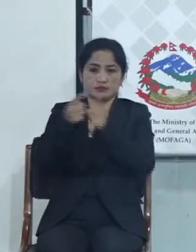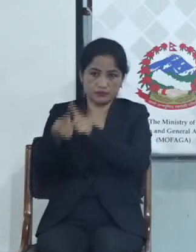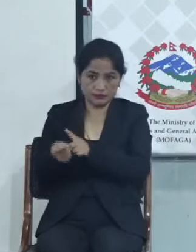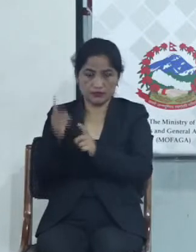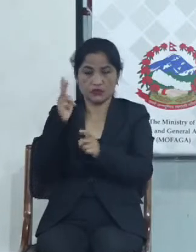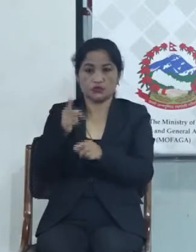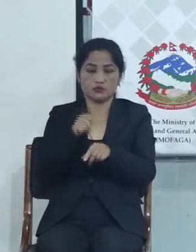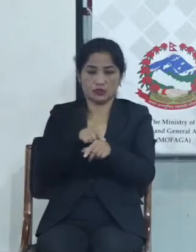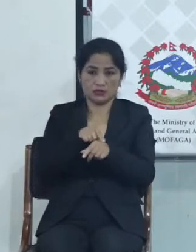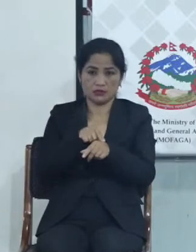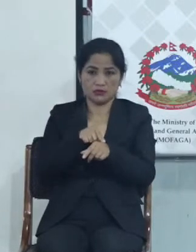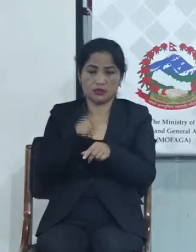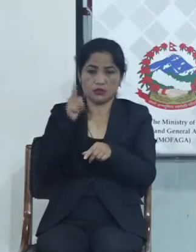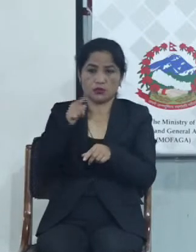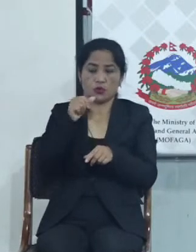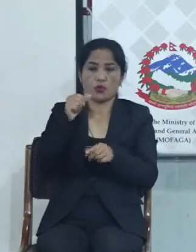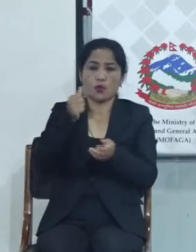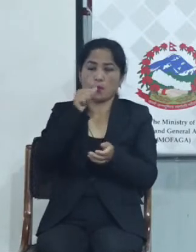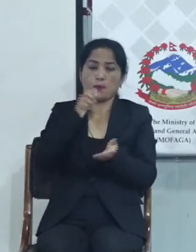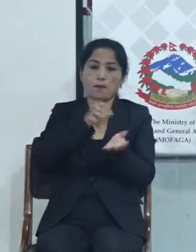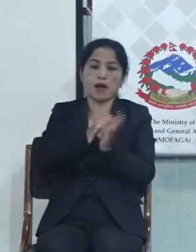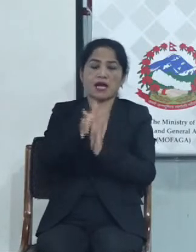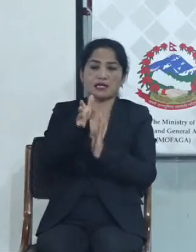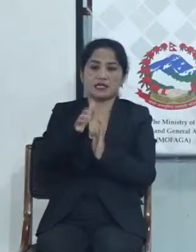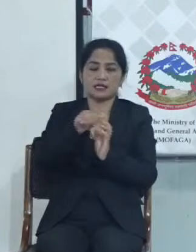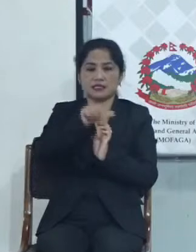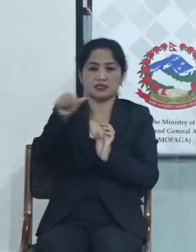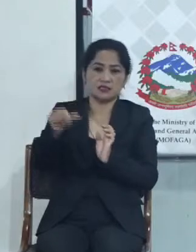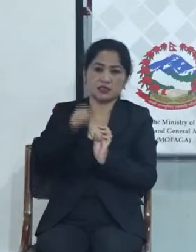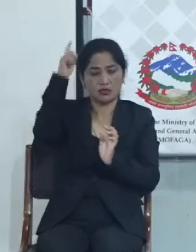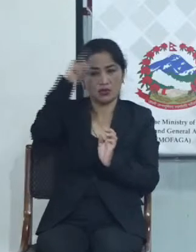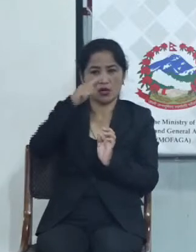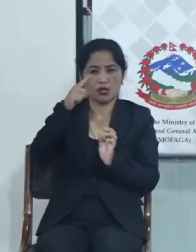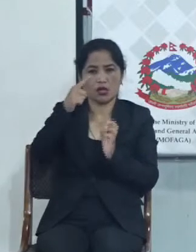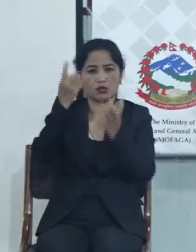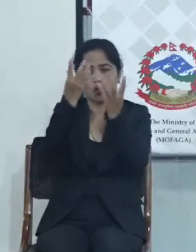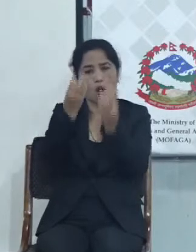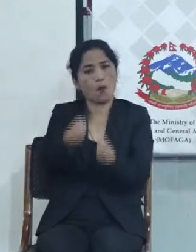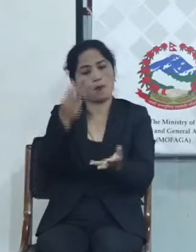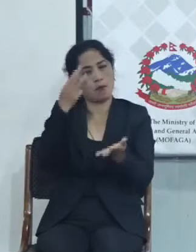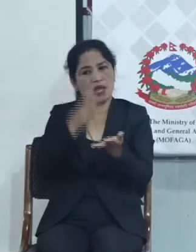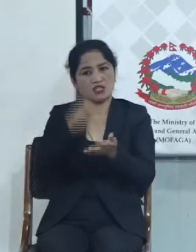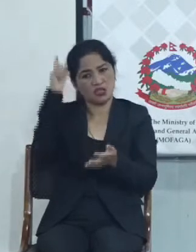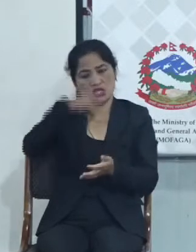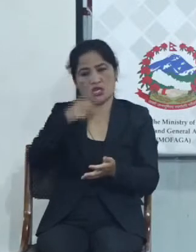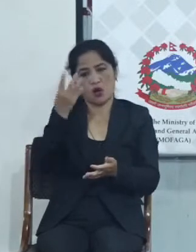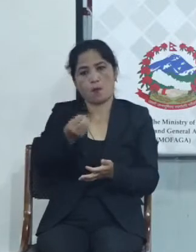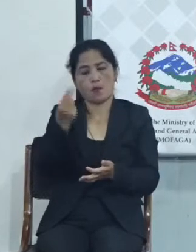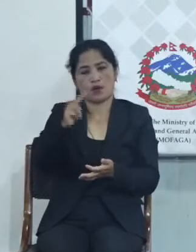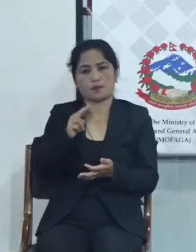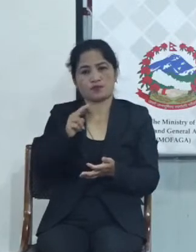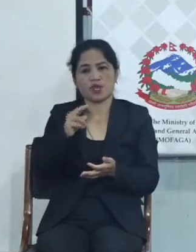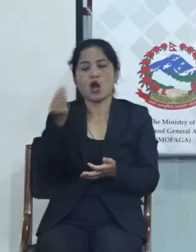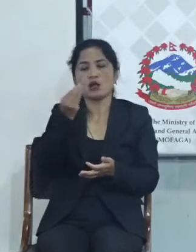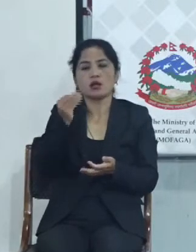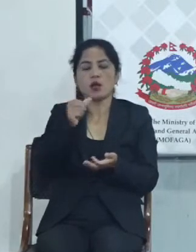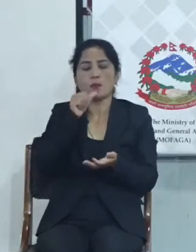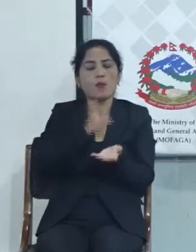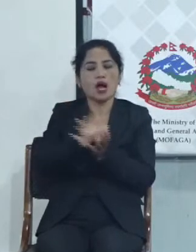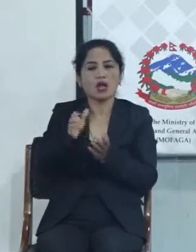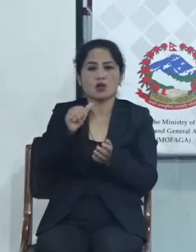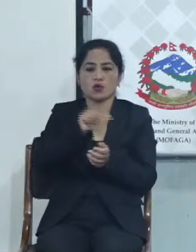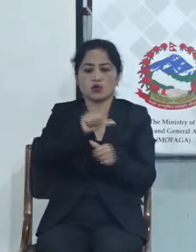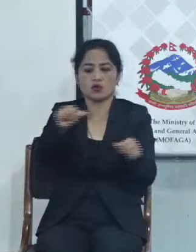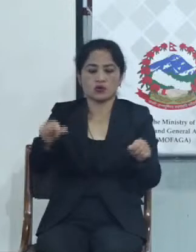to save, minimize the loss. Yes, something were lost, like some kettles, but